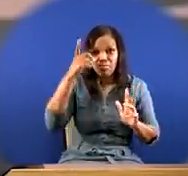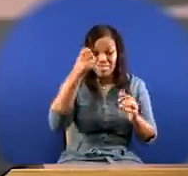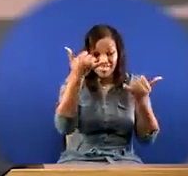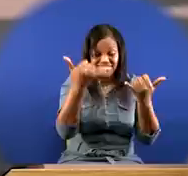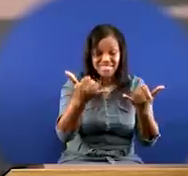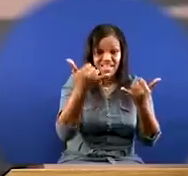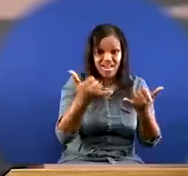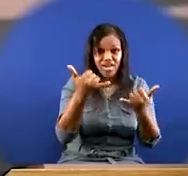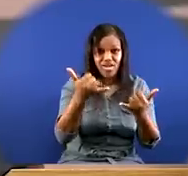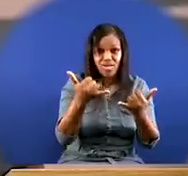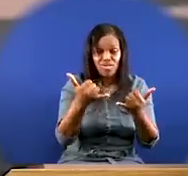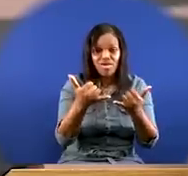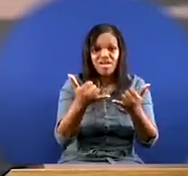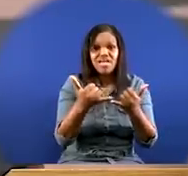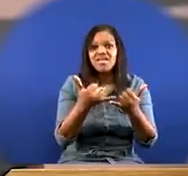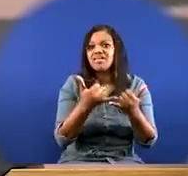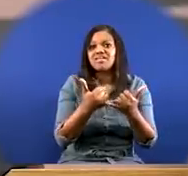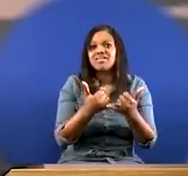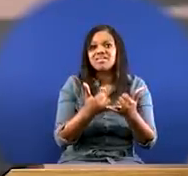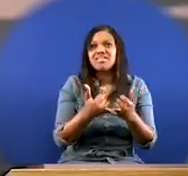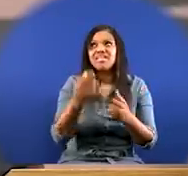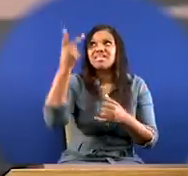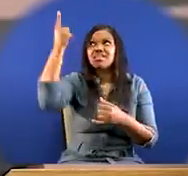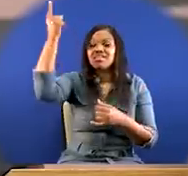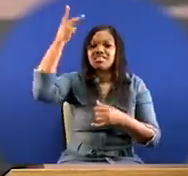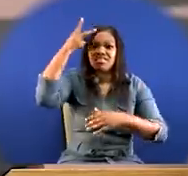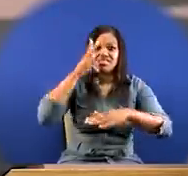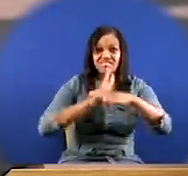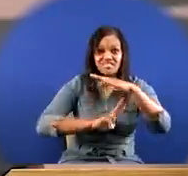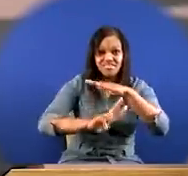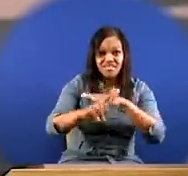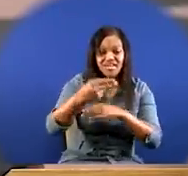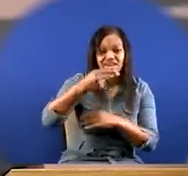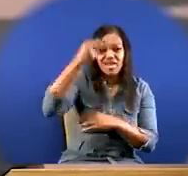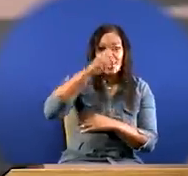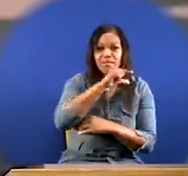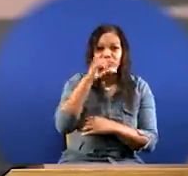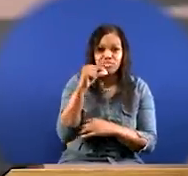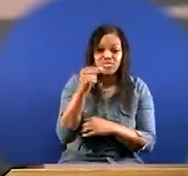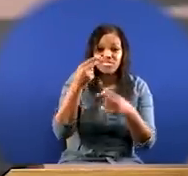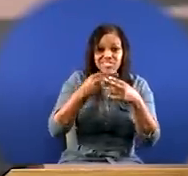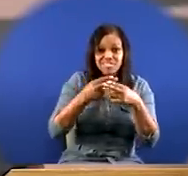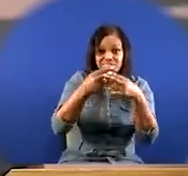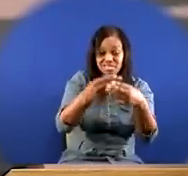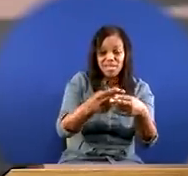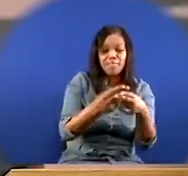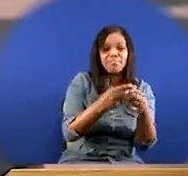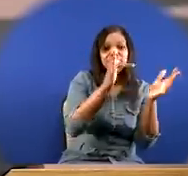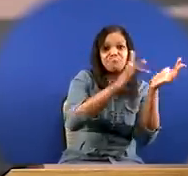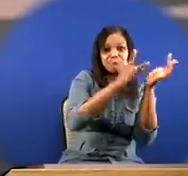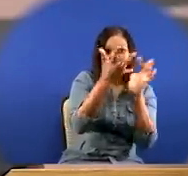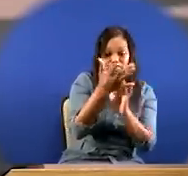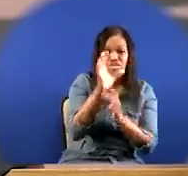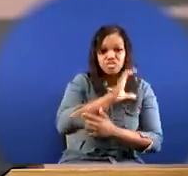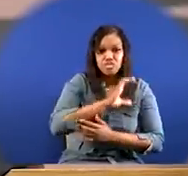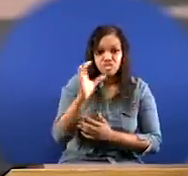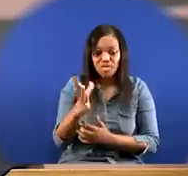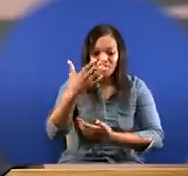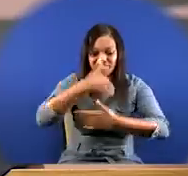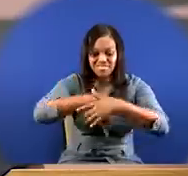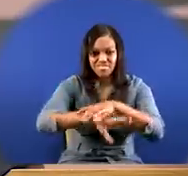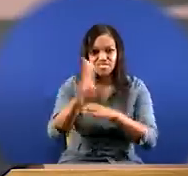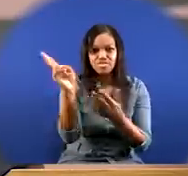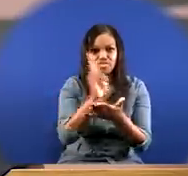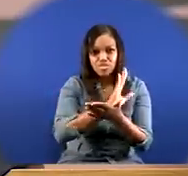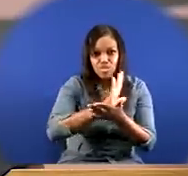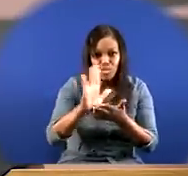now the divine great high priest, Jesus Christ, had come and entered into the